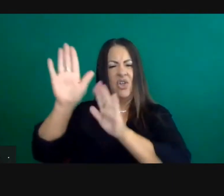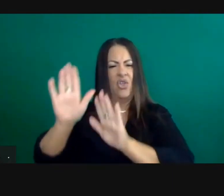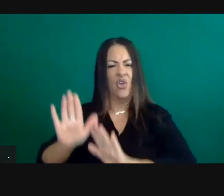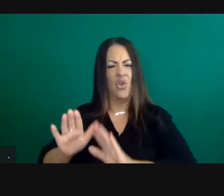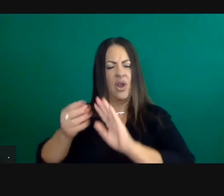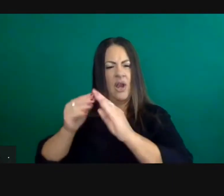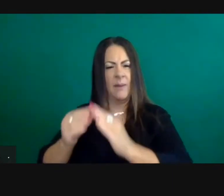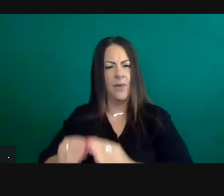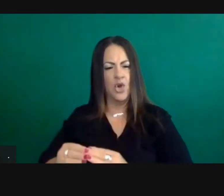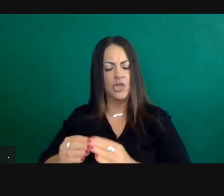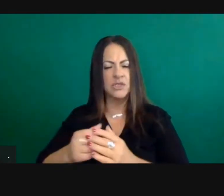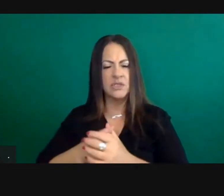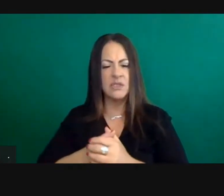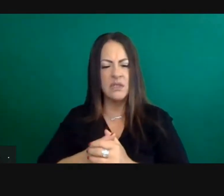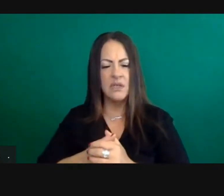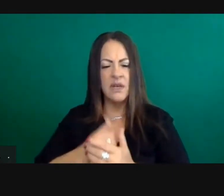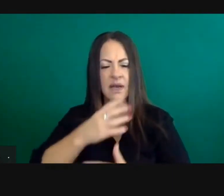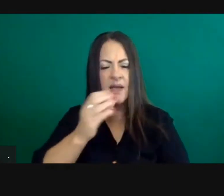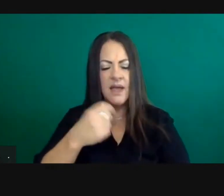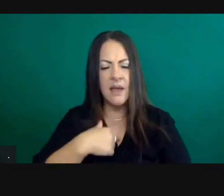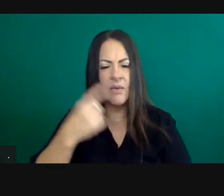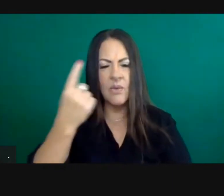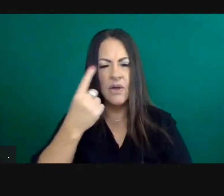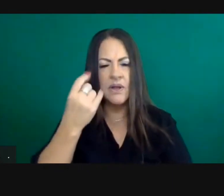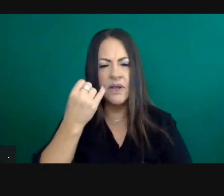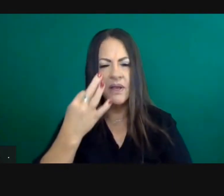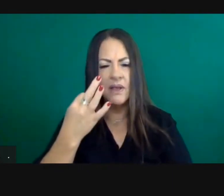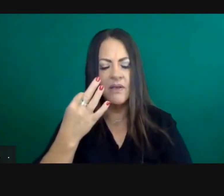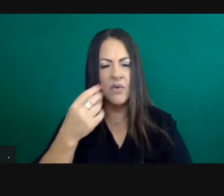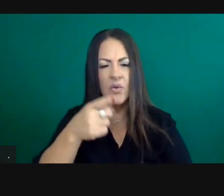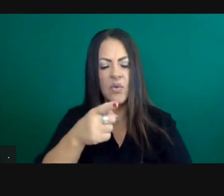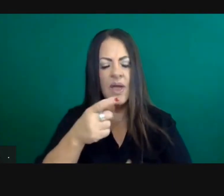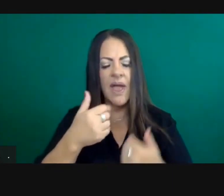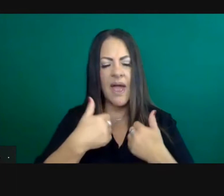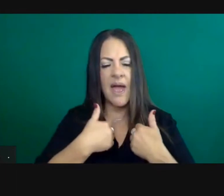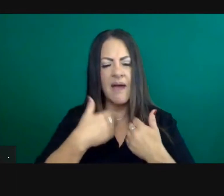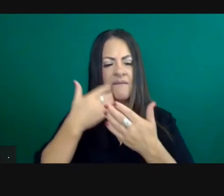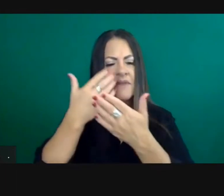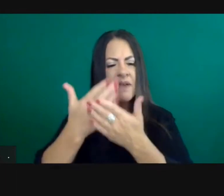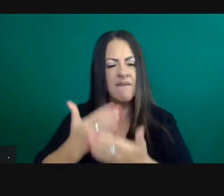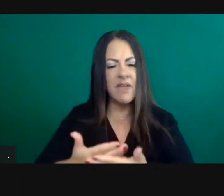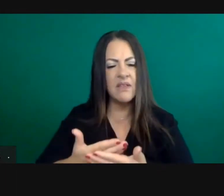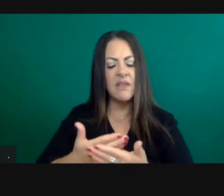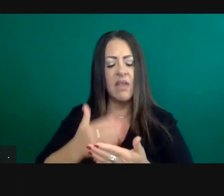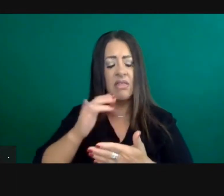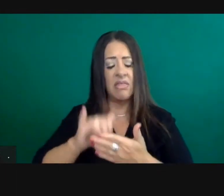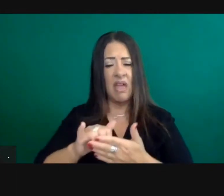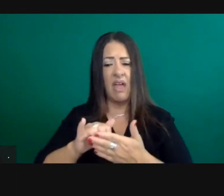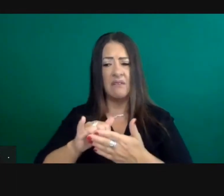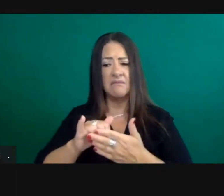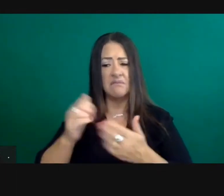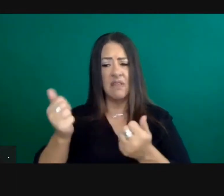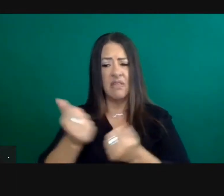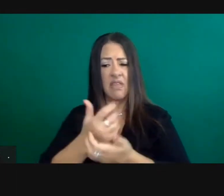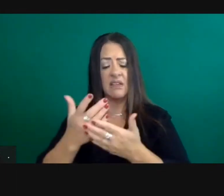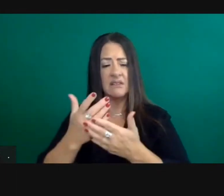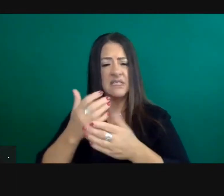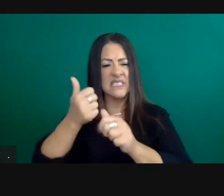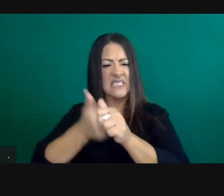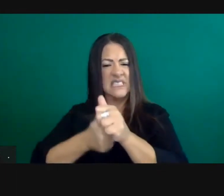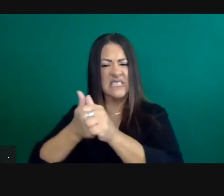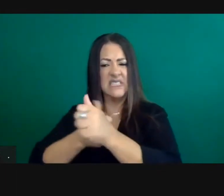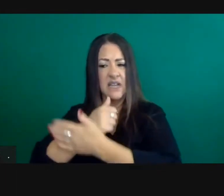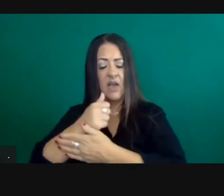to say. I'm wondering if you can say this week whether there is evidence that it's working better, and if